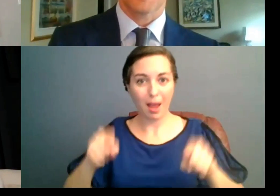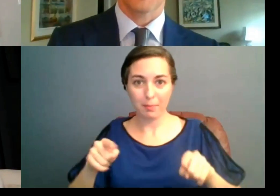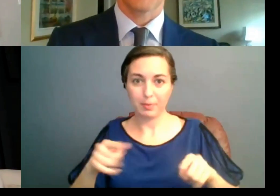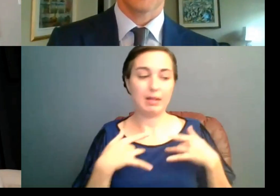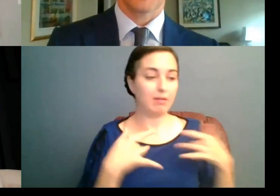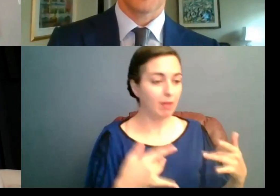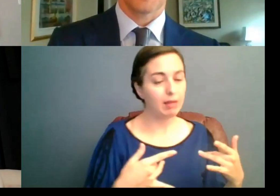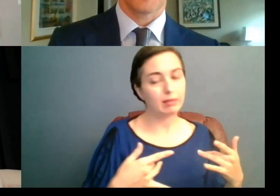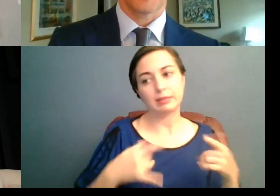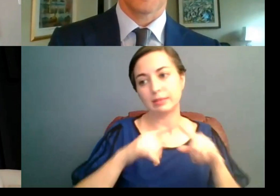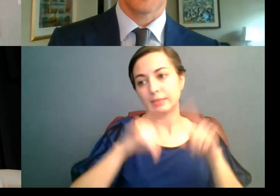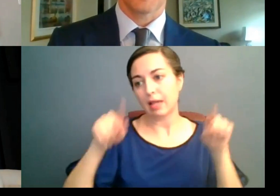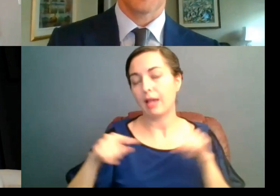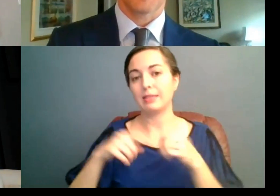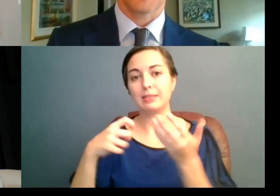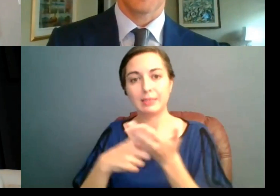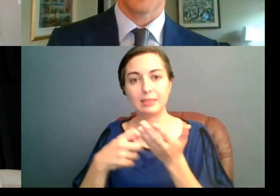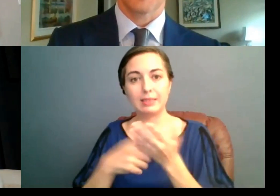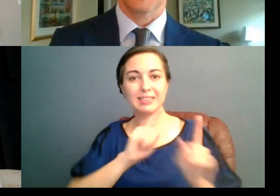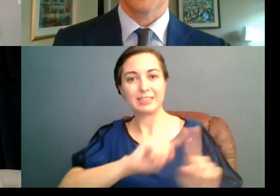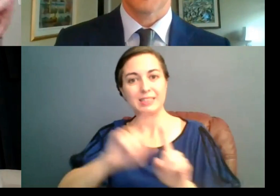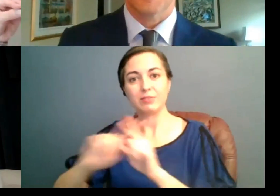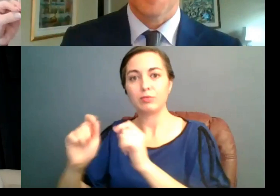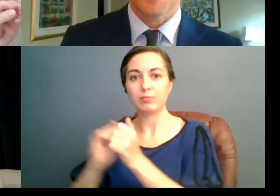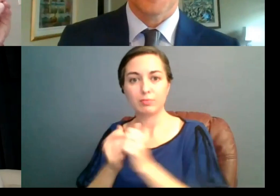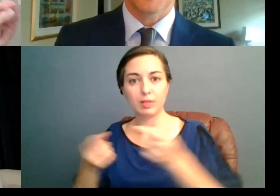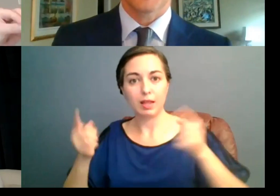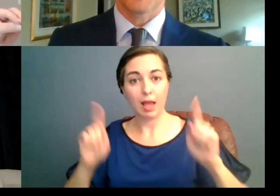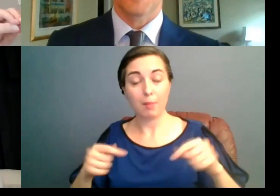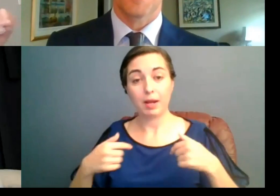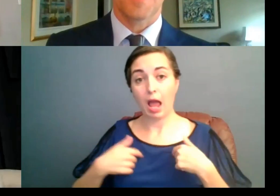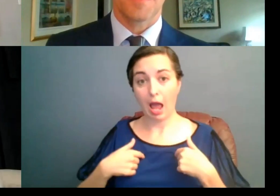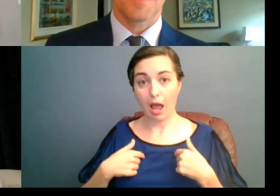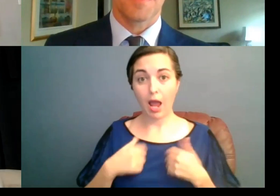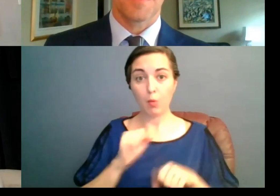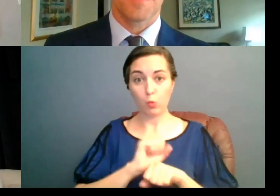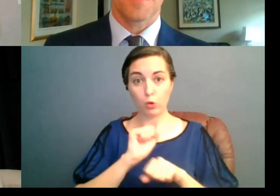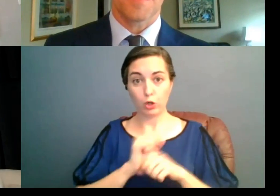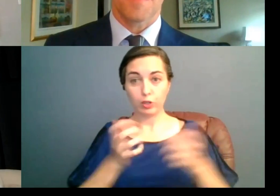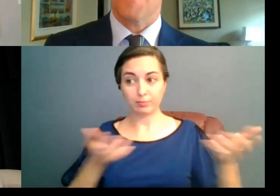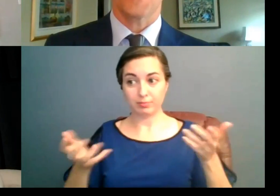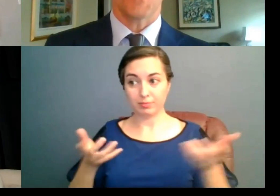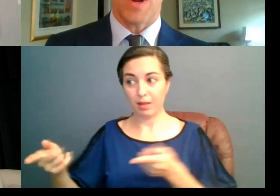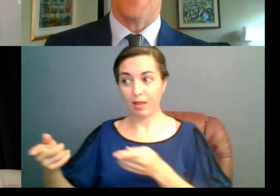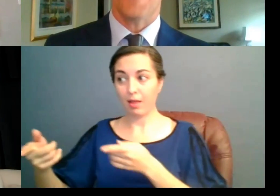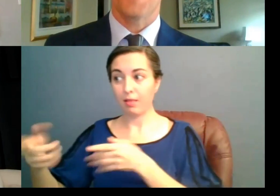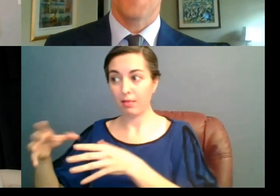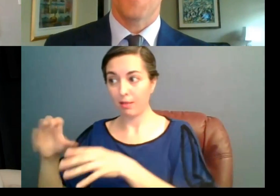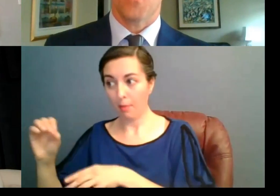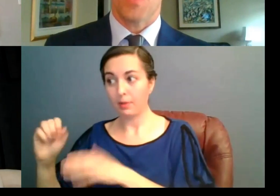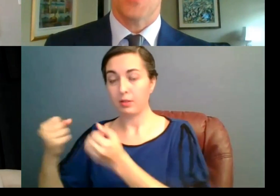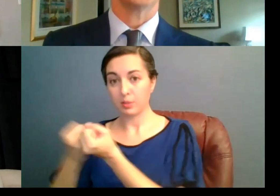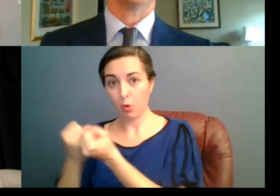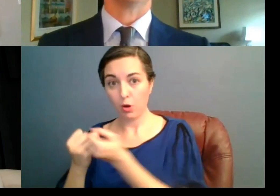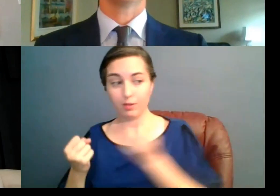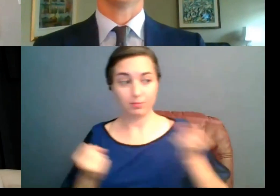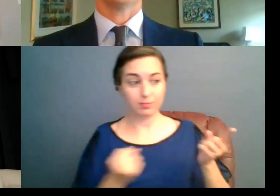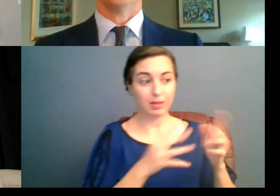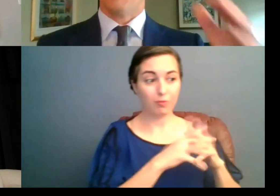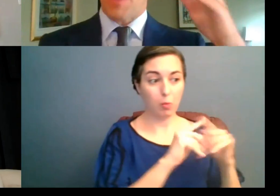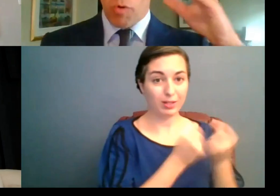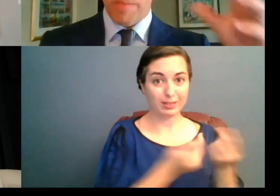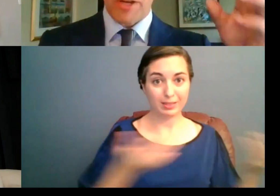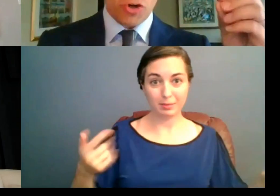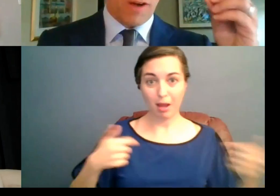them. I'm really the intermediary between the brand and the team. So that's kind of what I do.